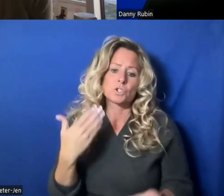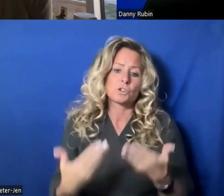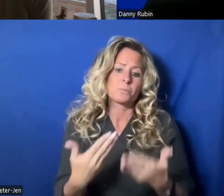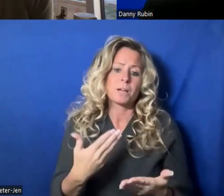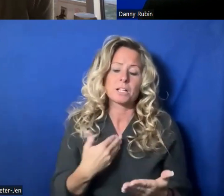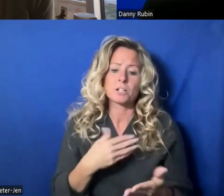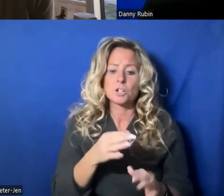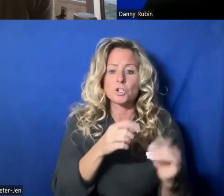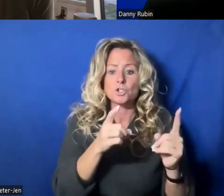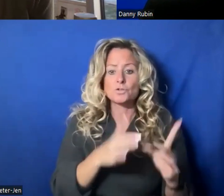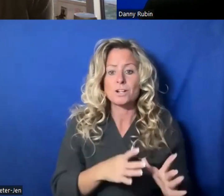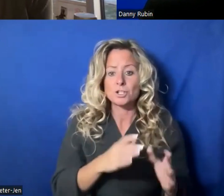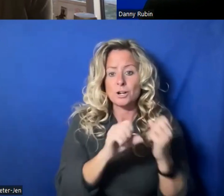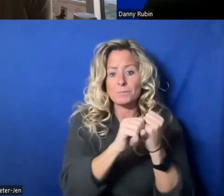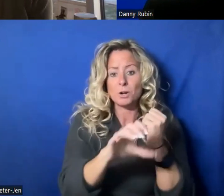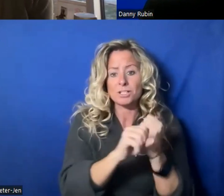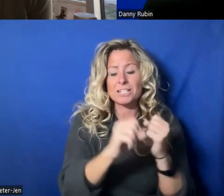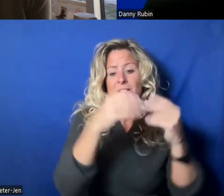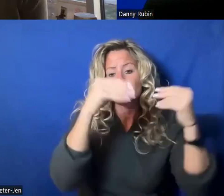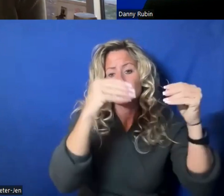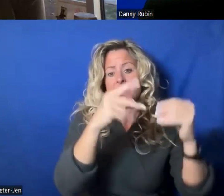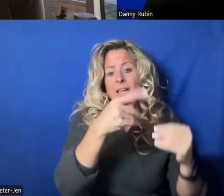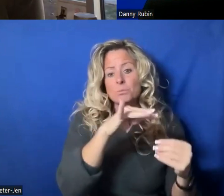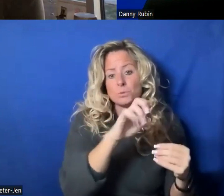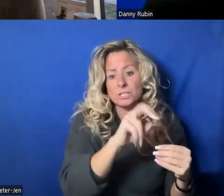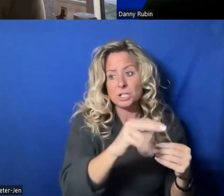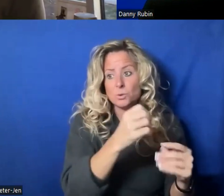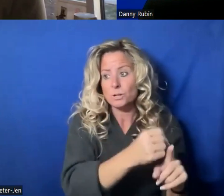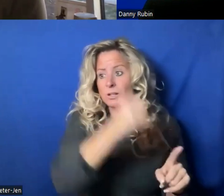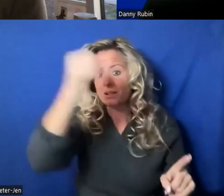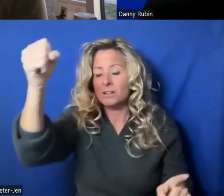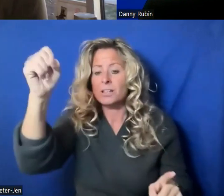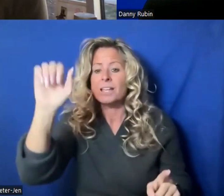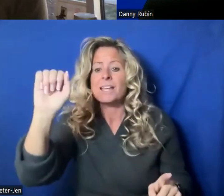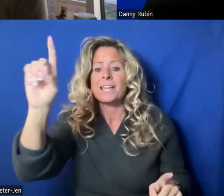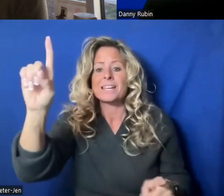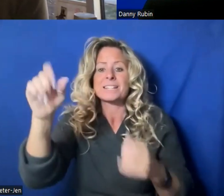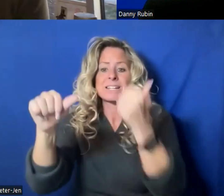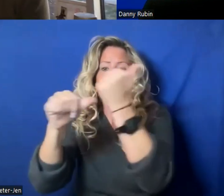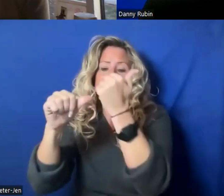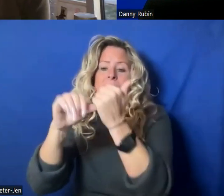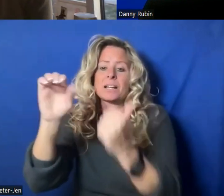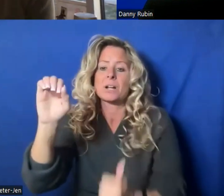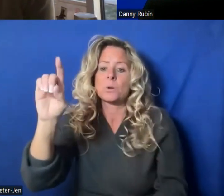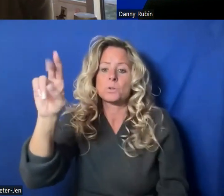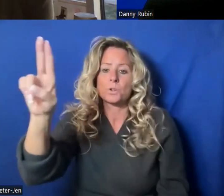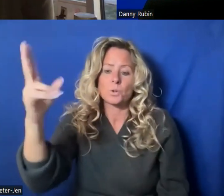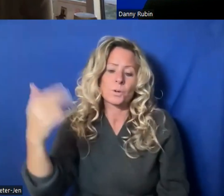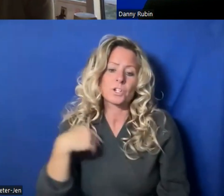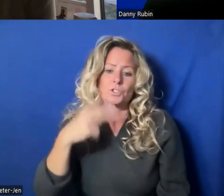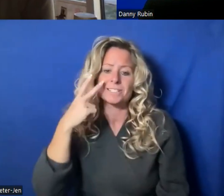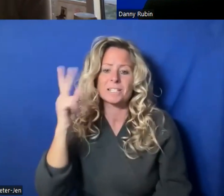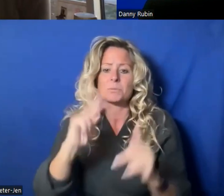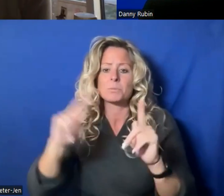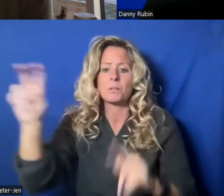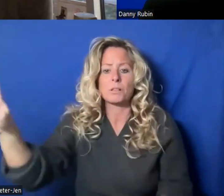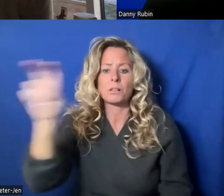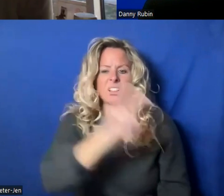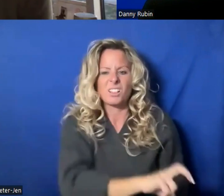a director of marketing at Princeton. You want to move up. So you're going to go be an assistant AD at Old Dominion. And you'll see kind of people go back and